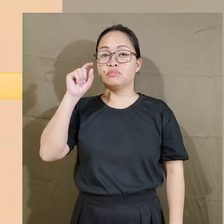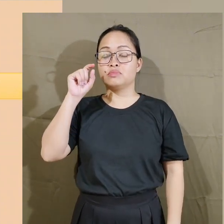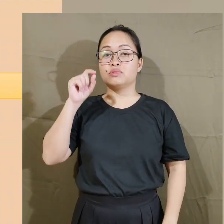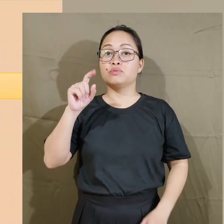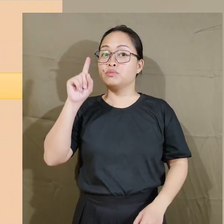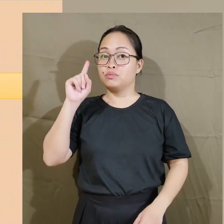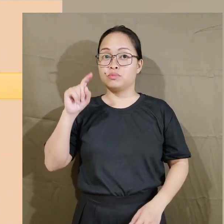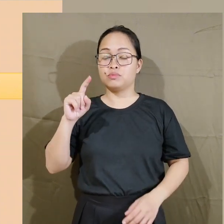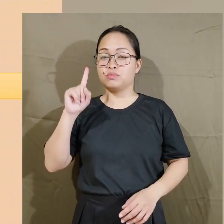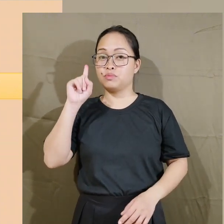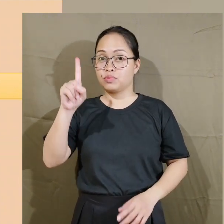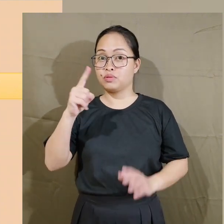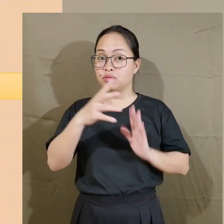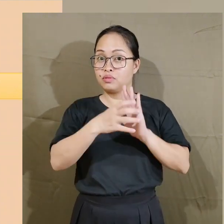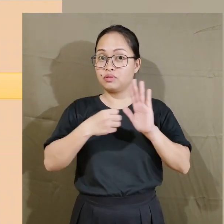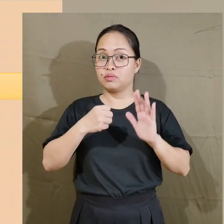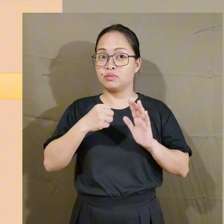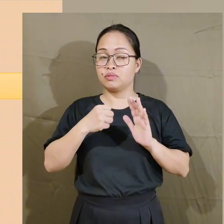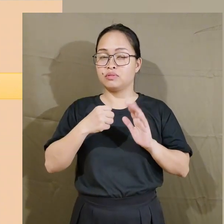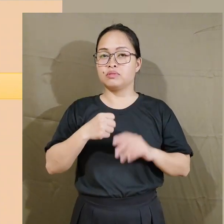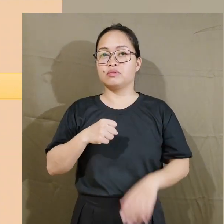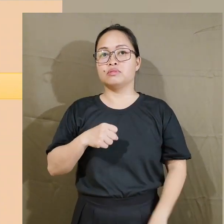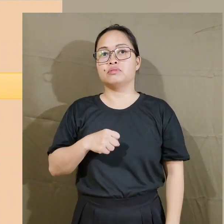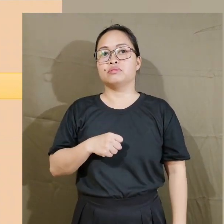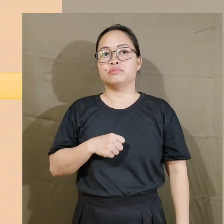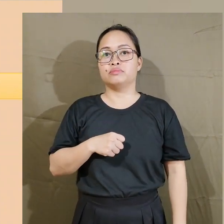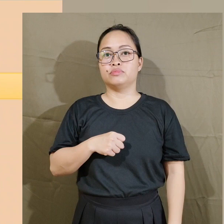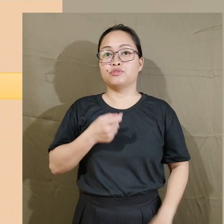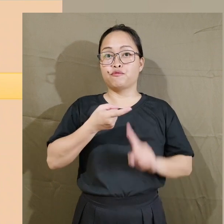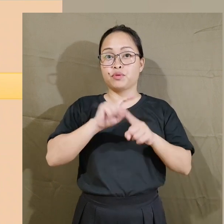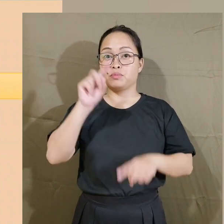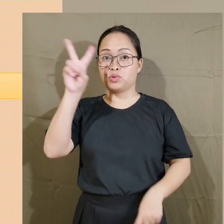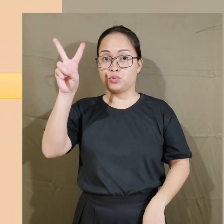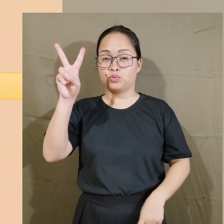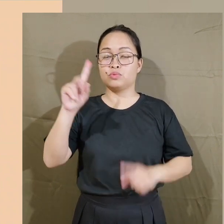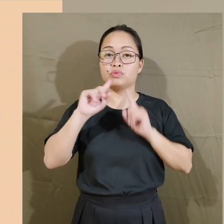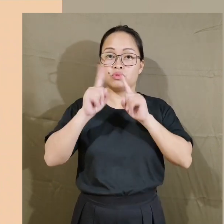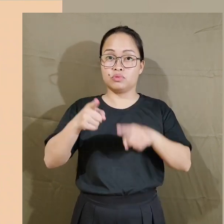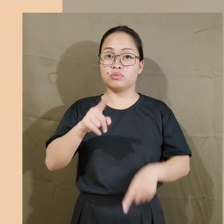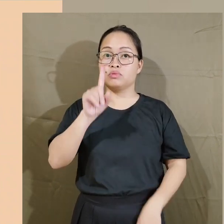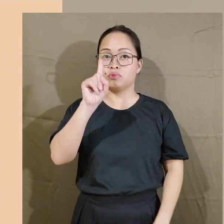2, the answer is 1.